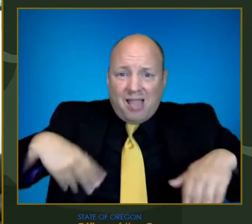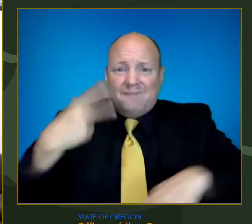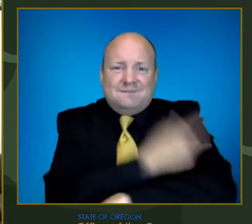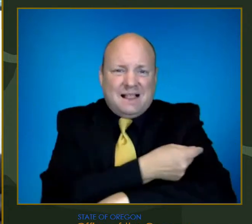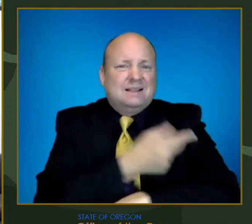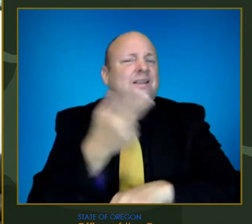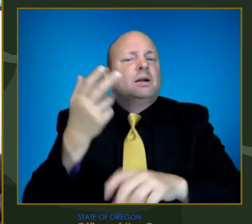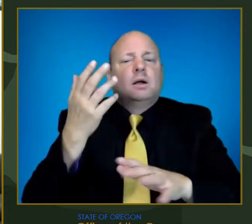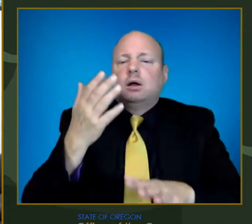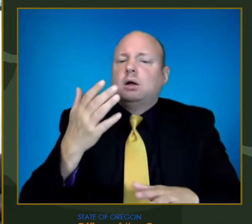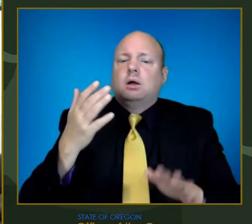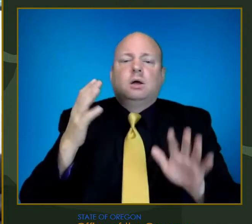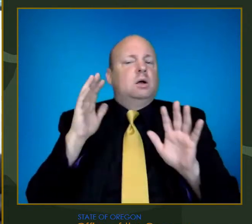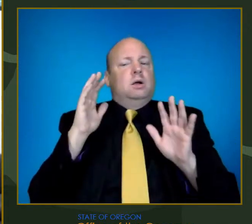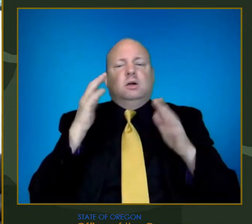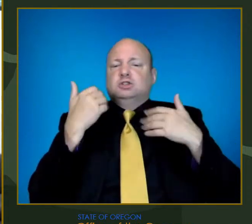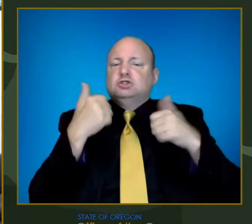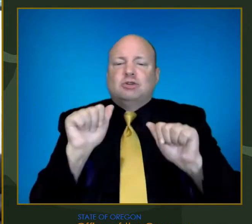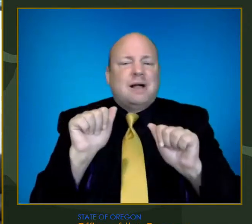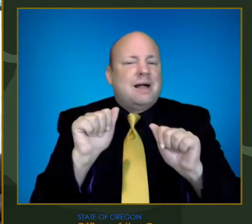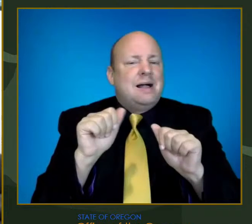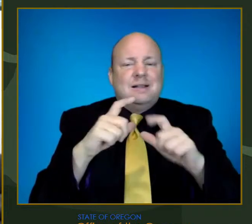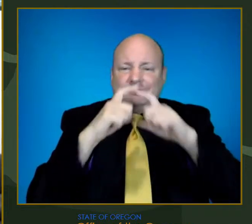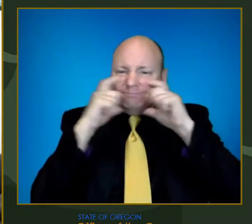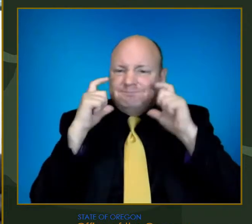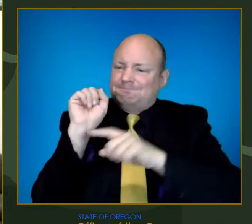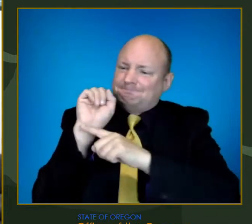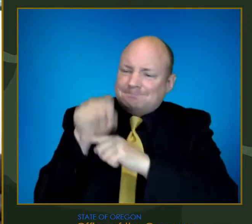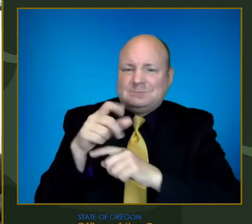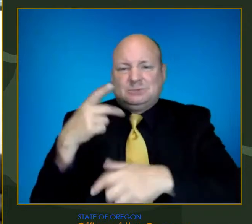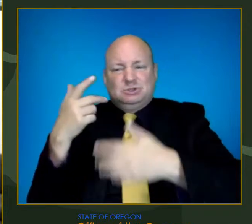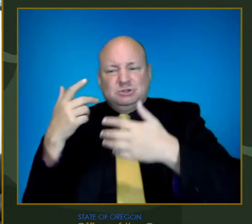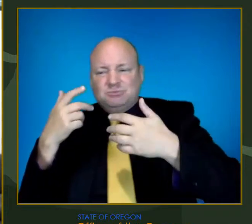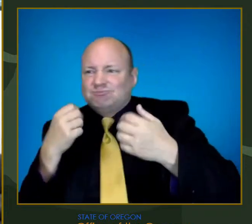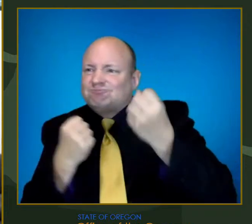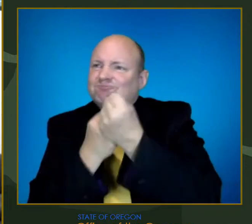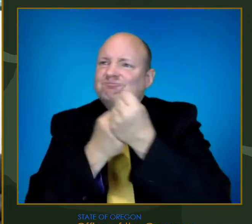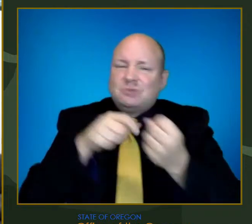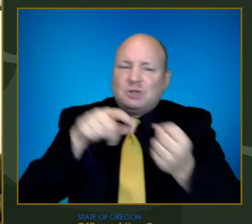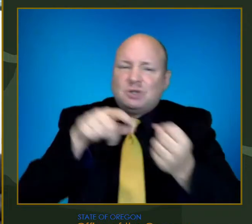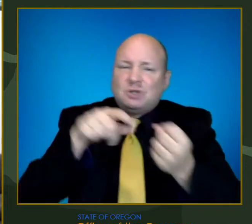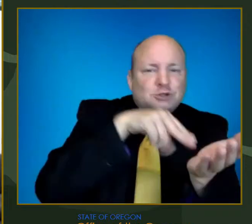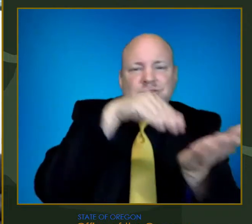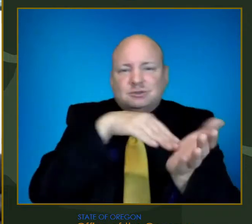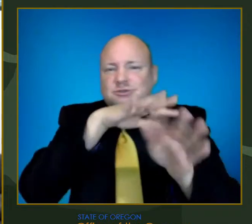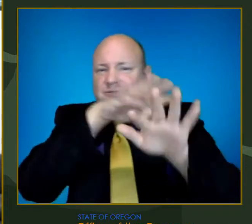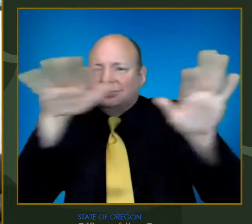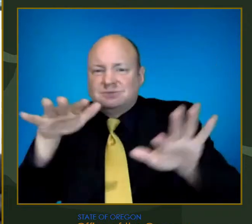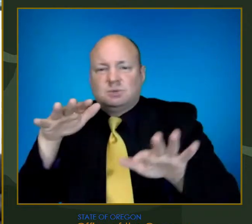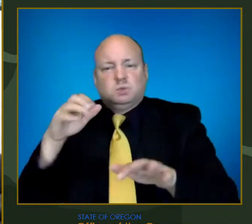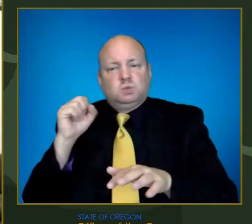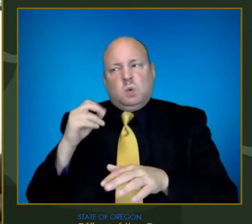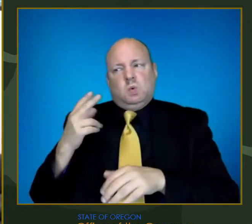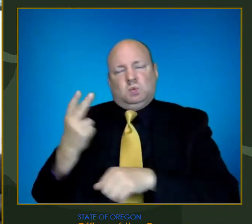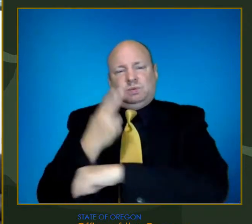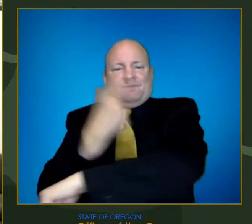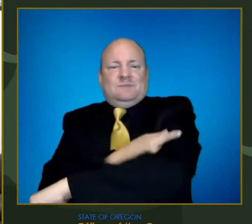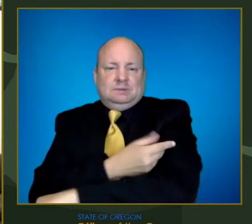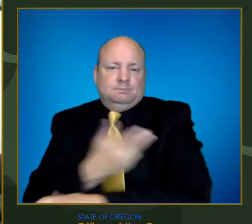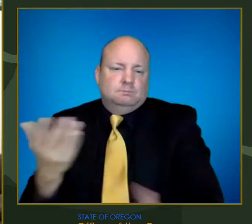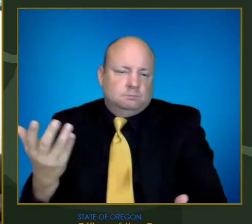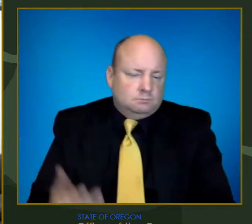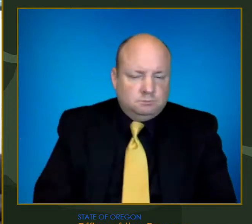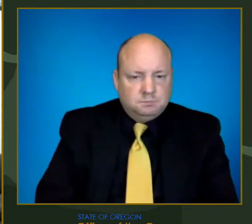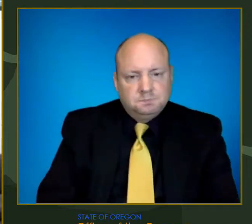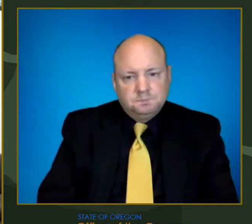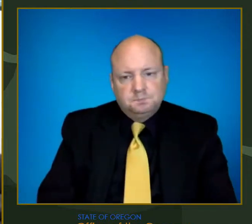our public and medical healthcare systems so they can participate in that. Dean, do you want to add